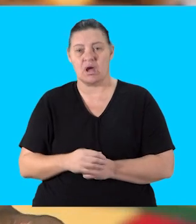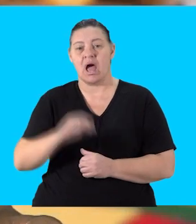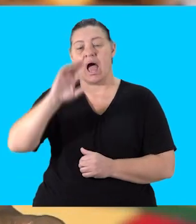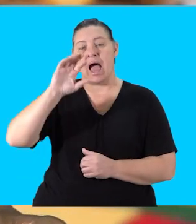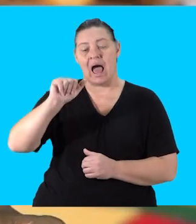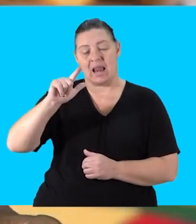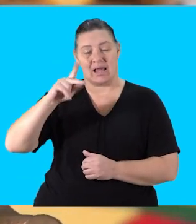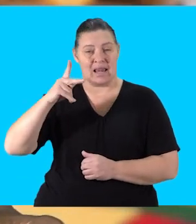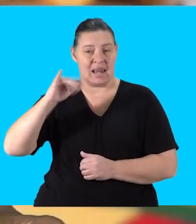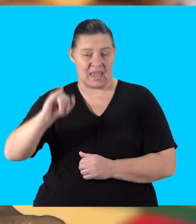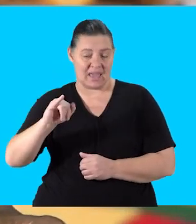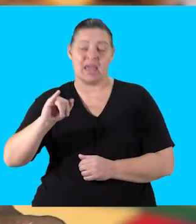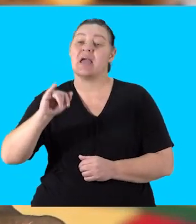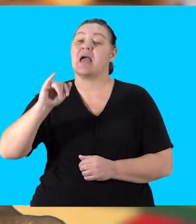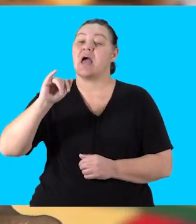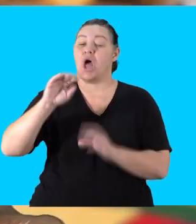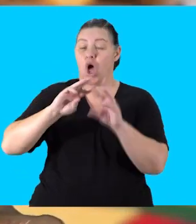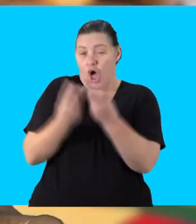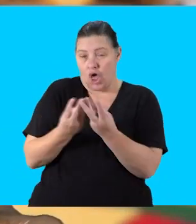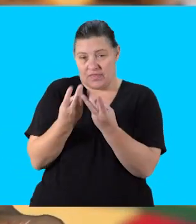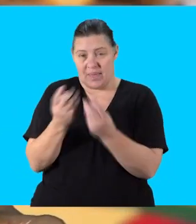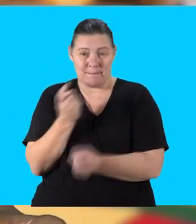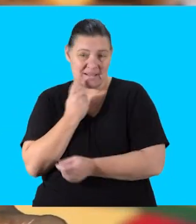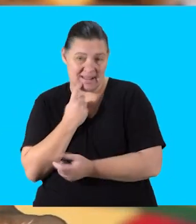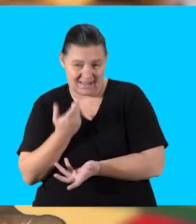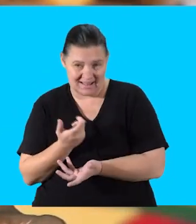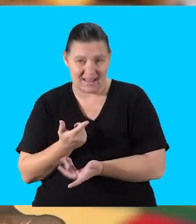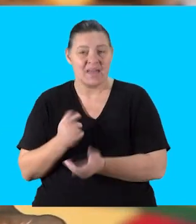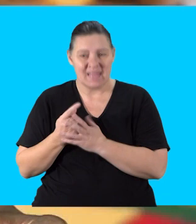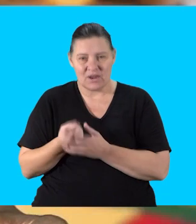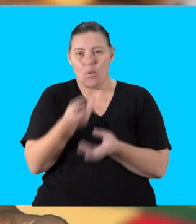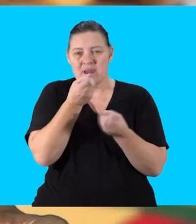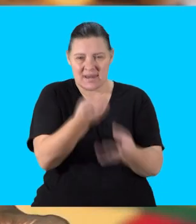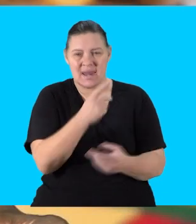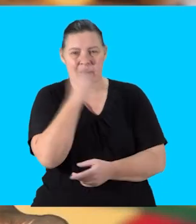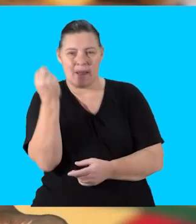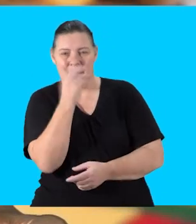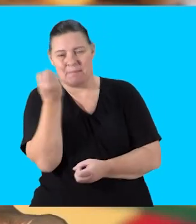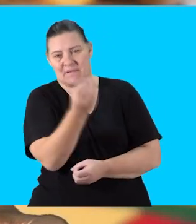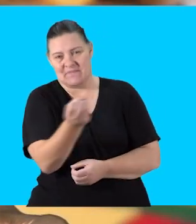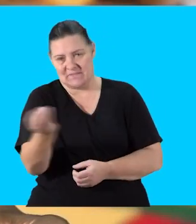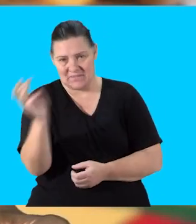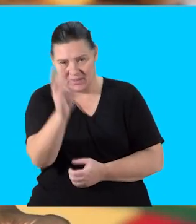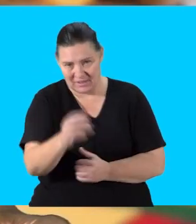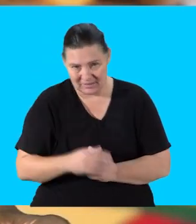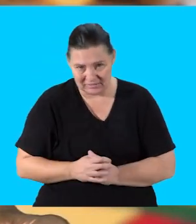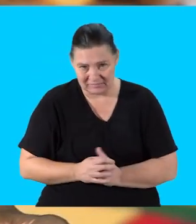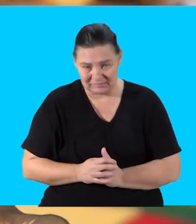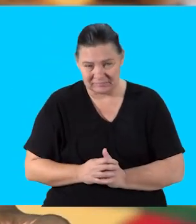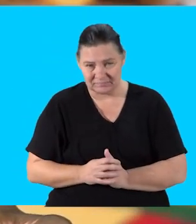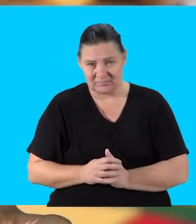as alkali earth metals. And as you proceed with others, we're going to be giving you the names of them.